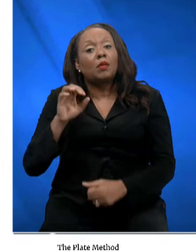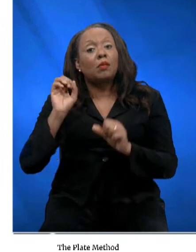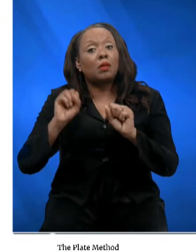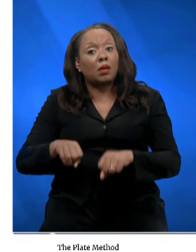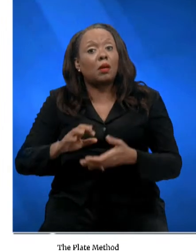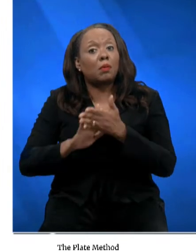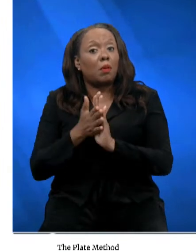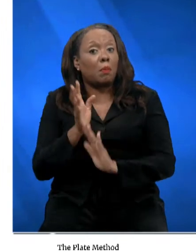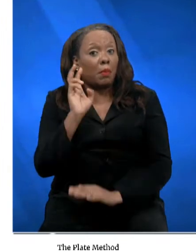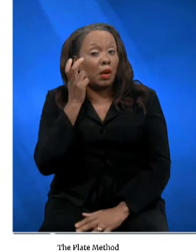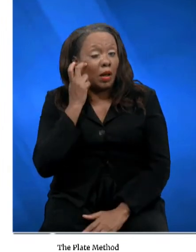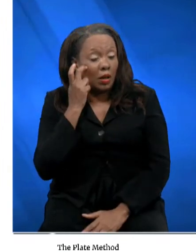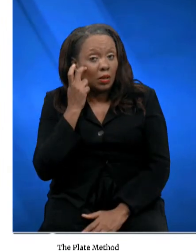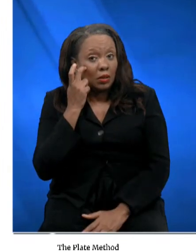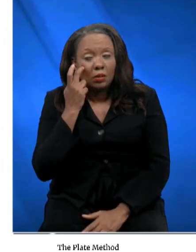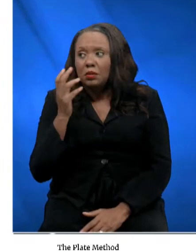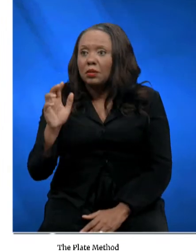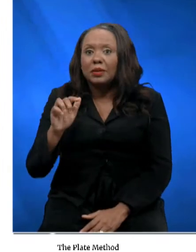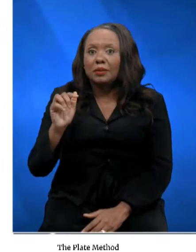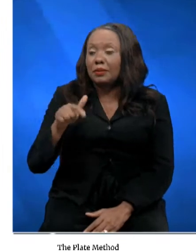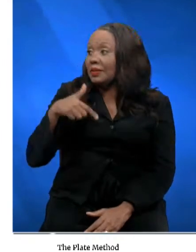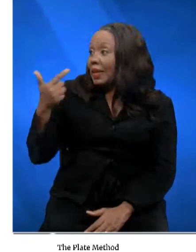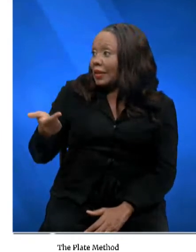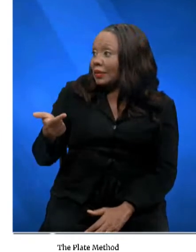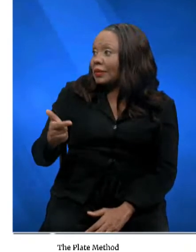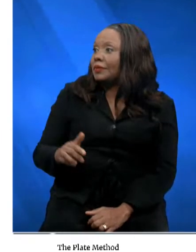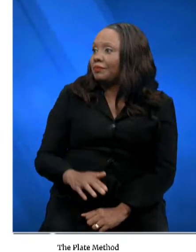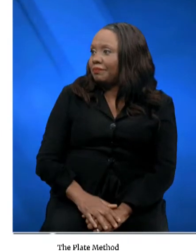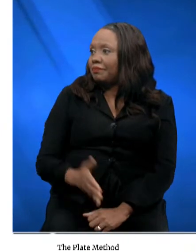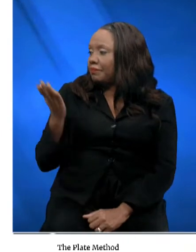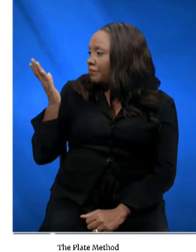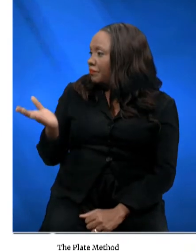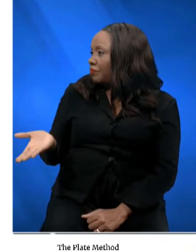untreated. So I think we can go on to the next slide if you want.